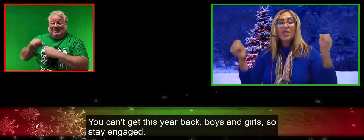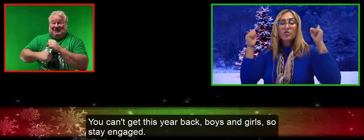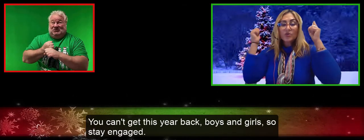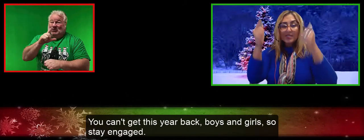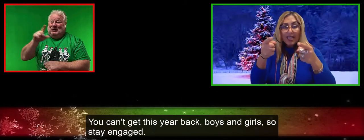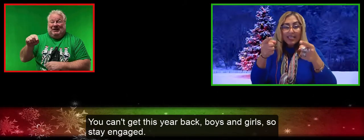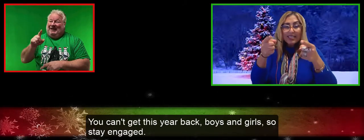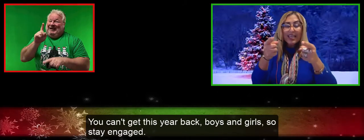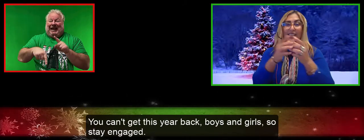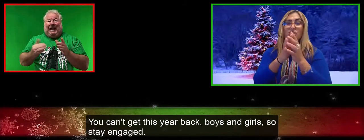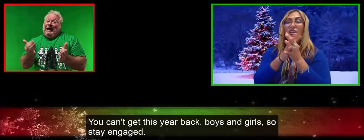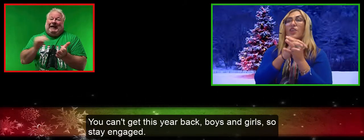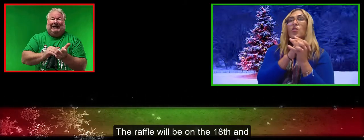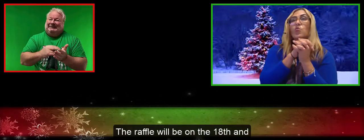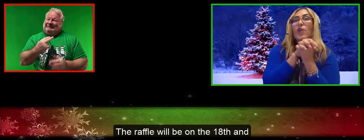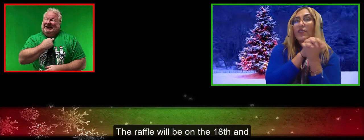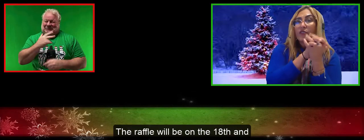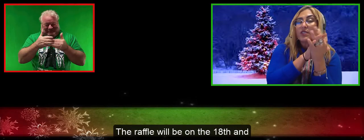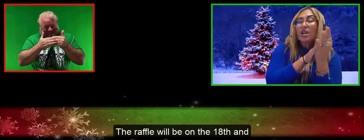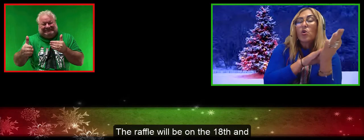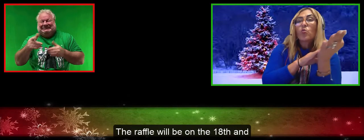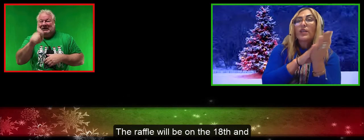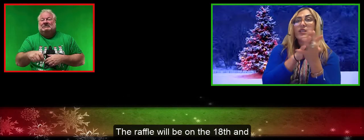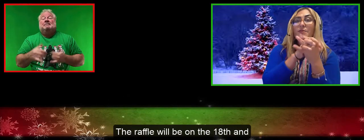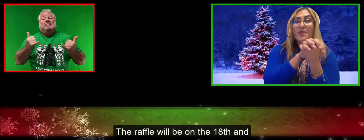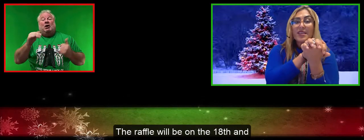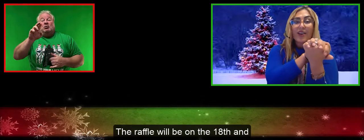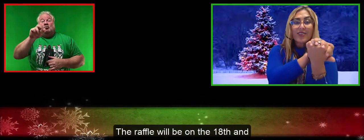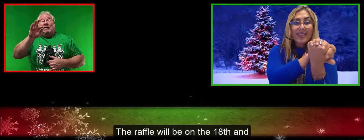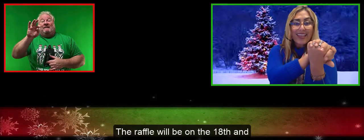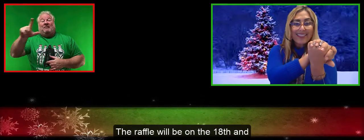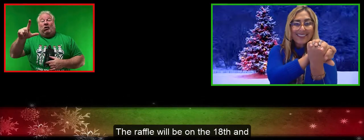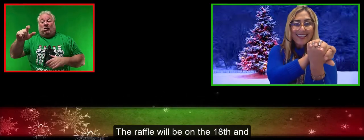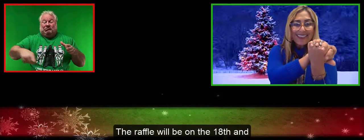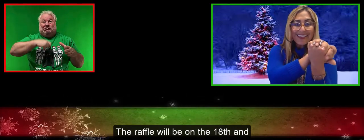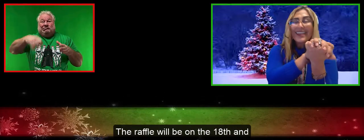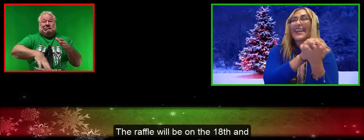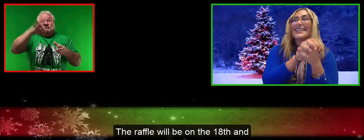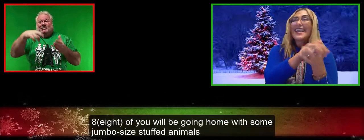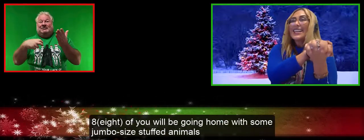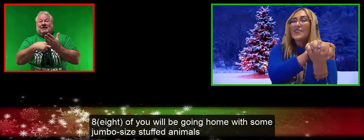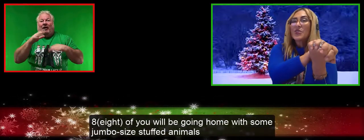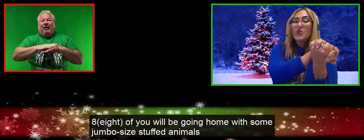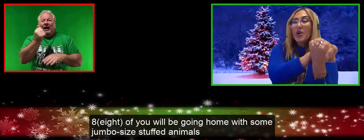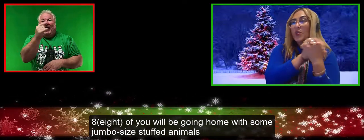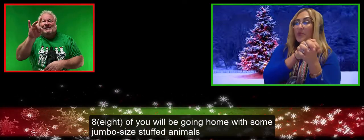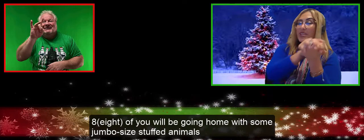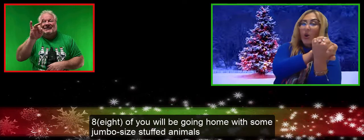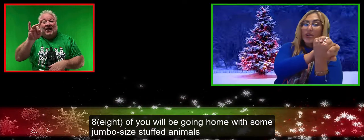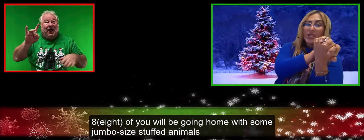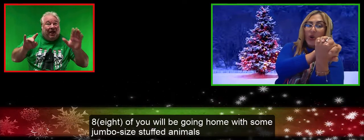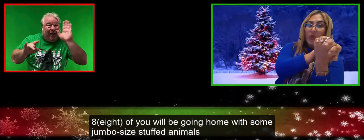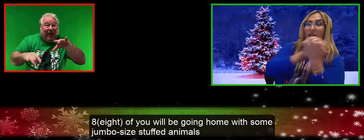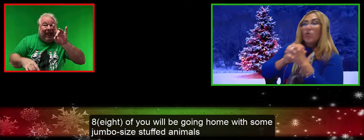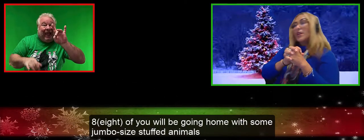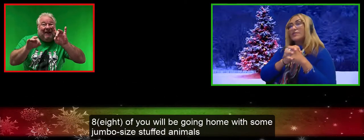girls, so stay engaged. The raffle will be on the 18th, and 8 of you will be